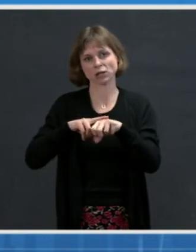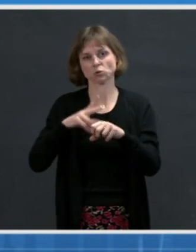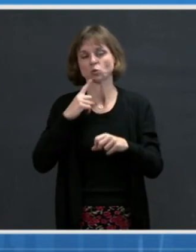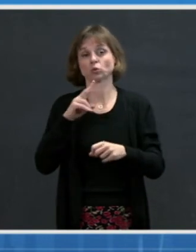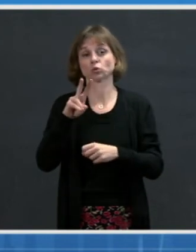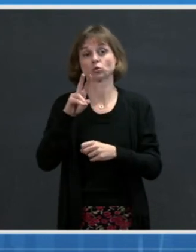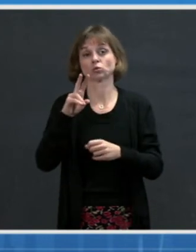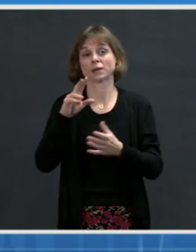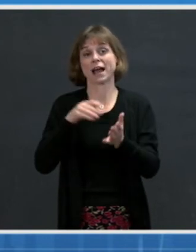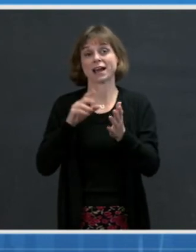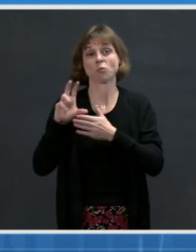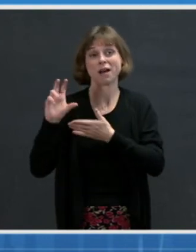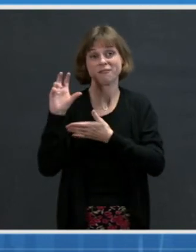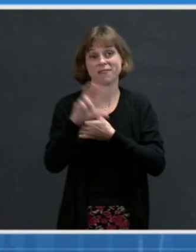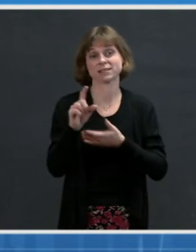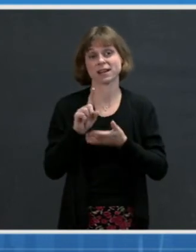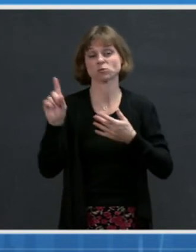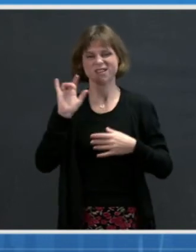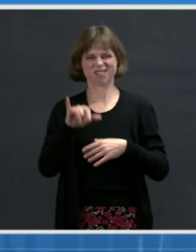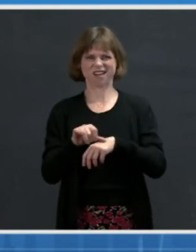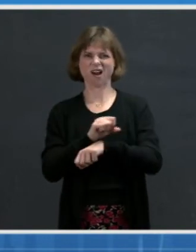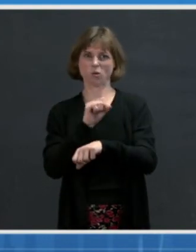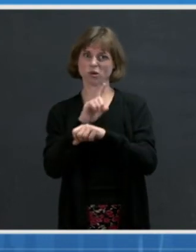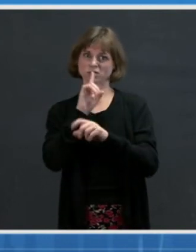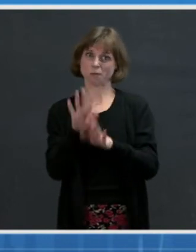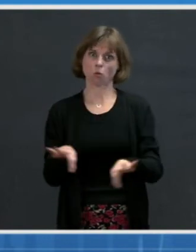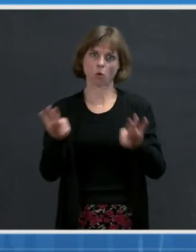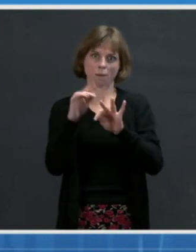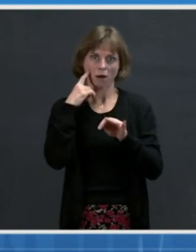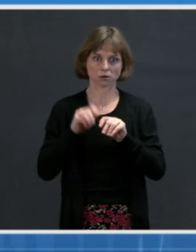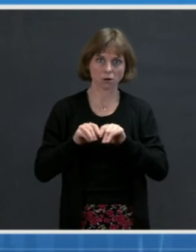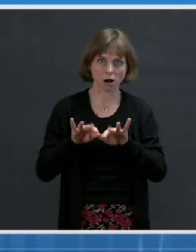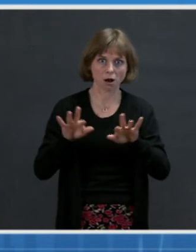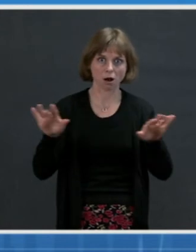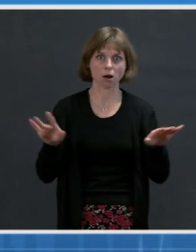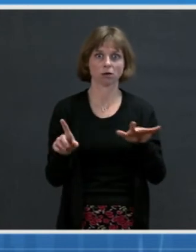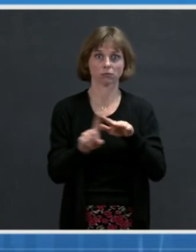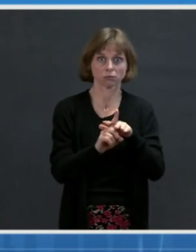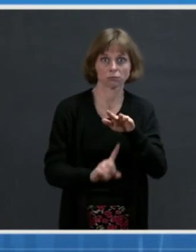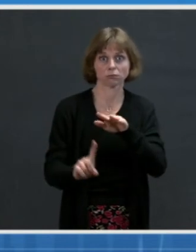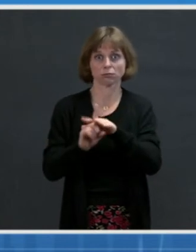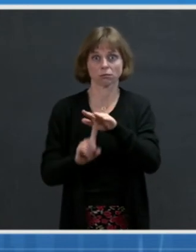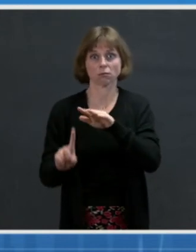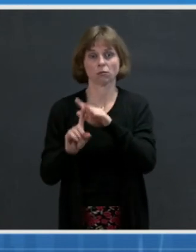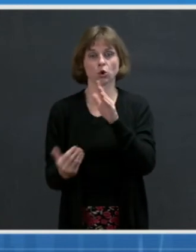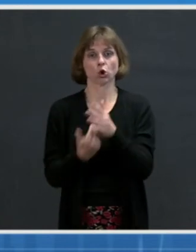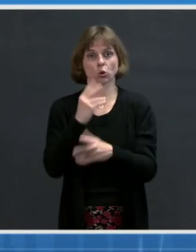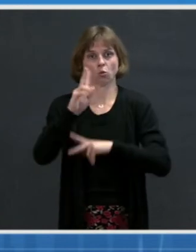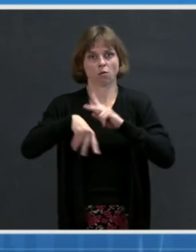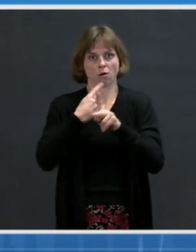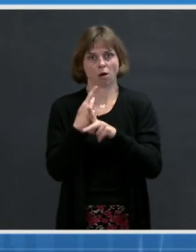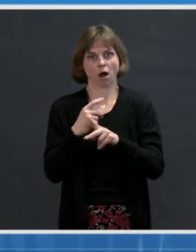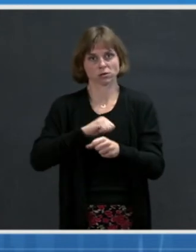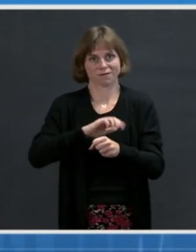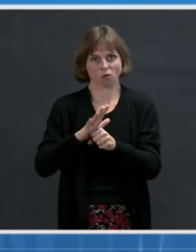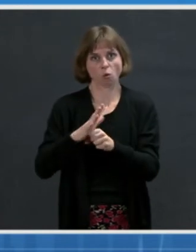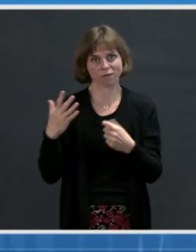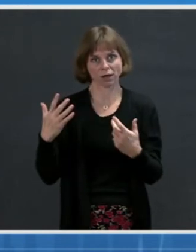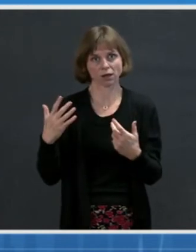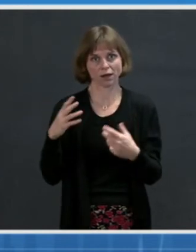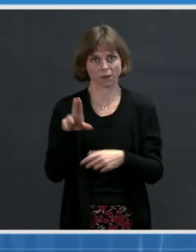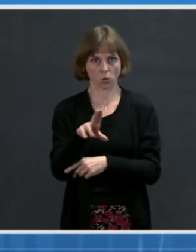This work is more important than ever given the continued spread of COVID-19 variants in the United States. As of February 23rd, we